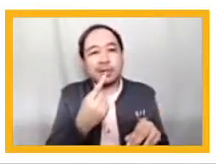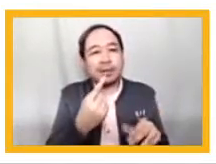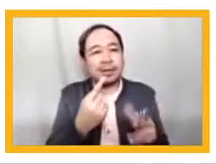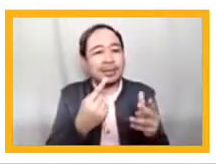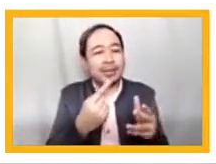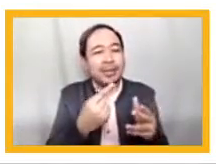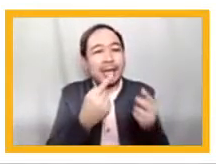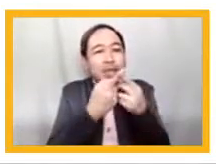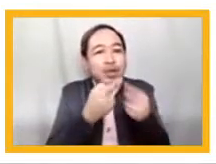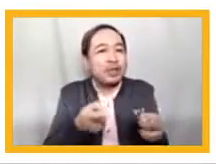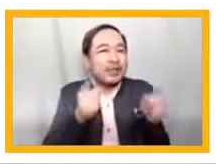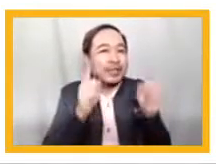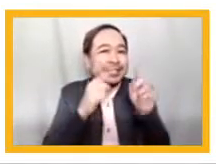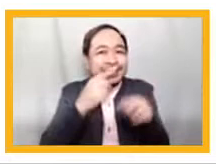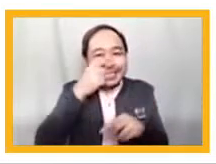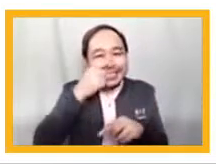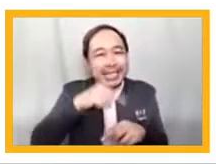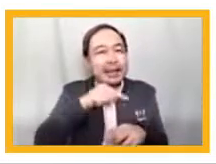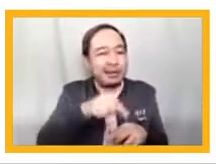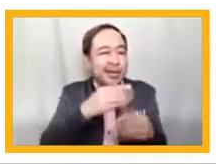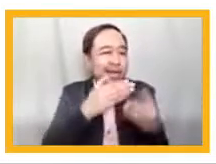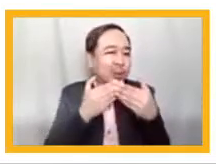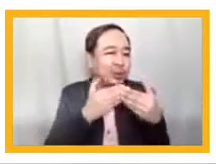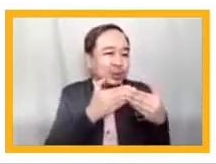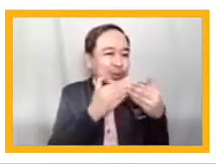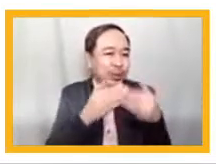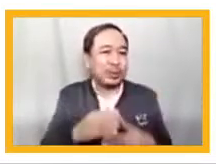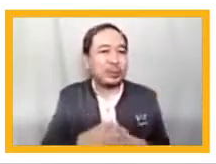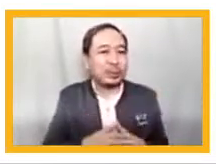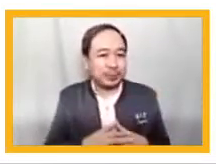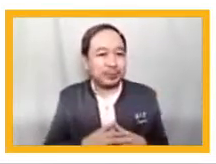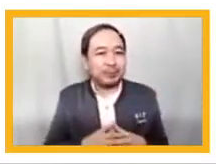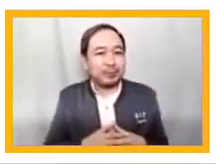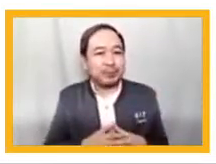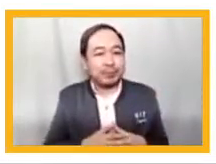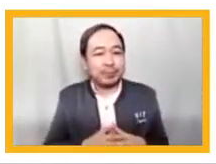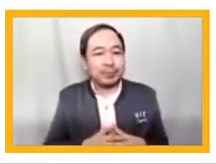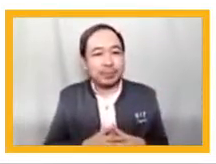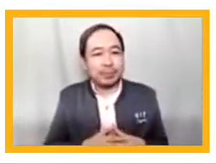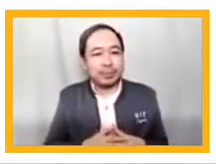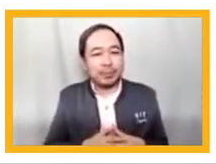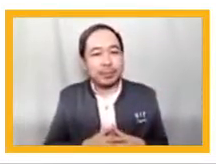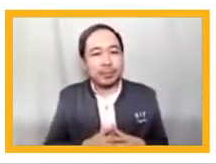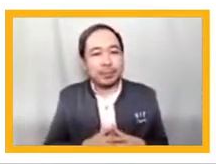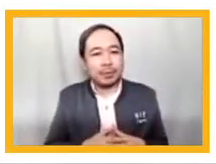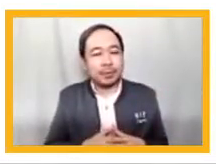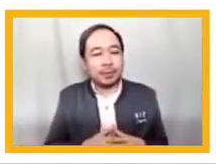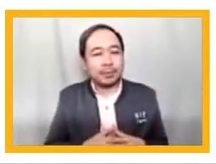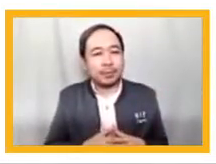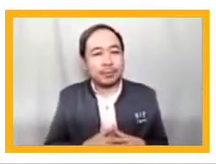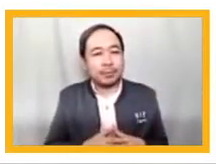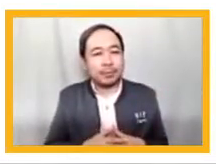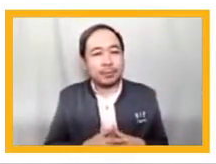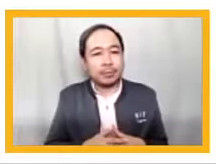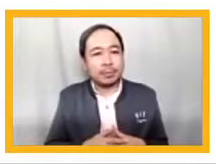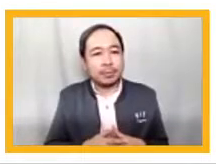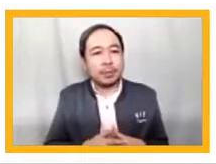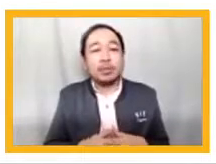last one is we propose the apply the 4.0